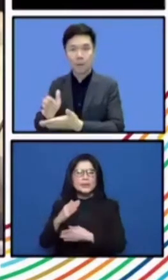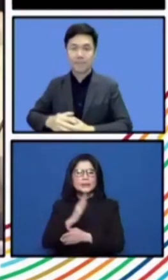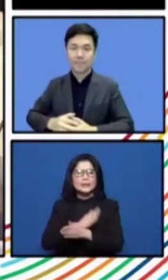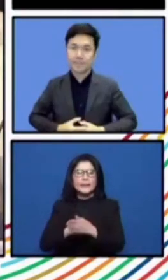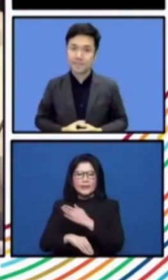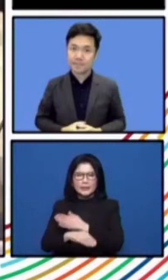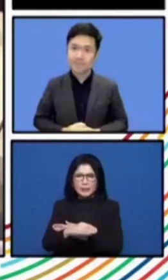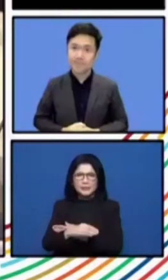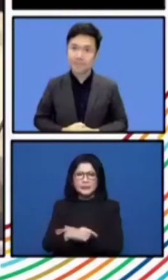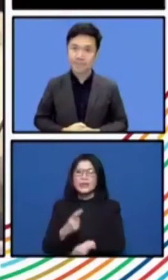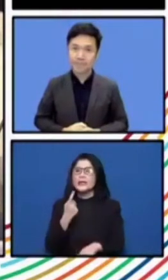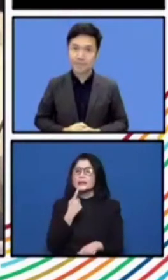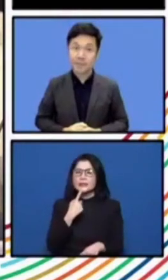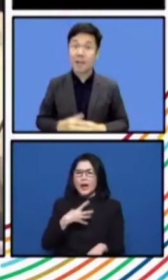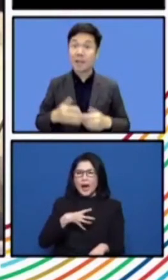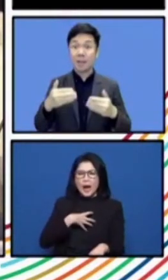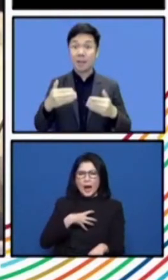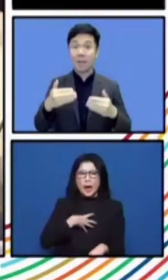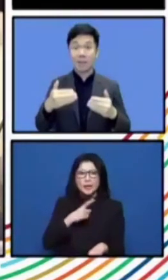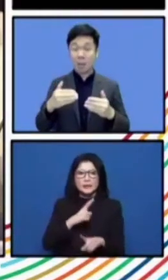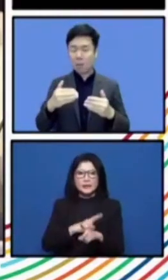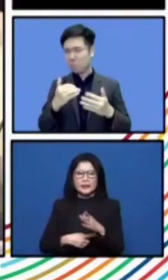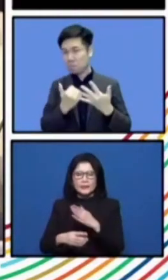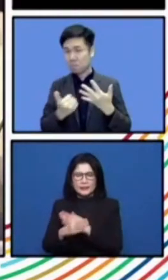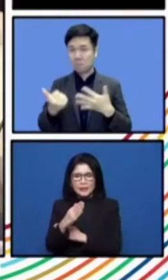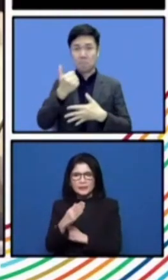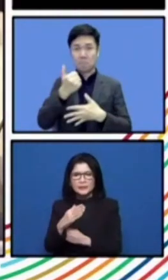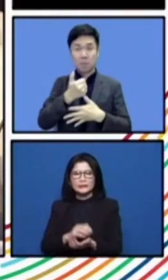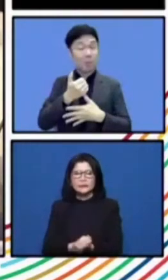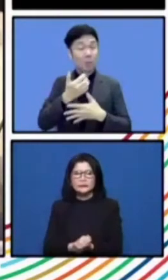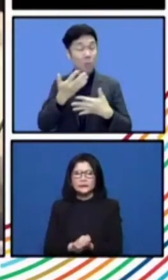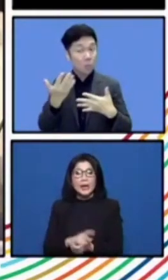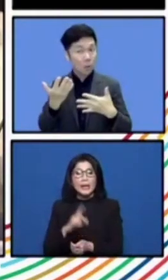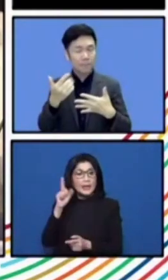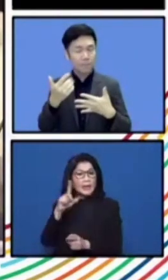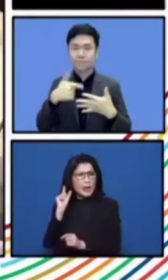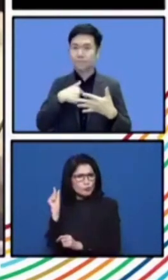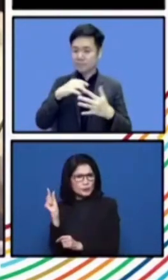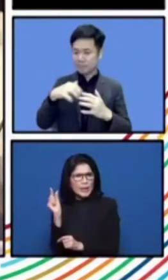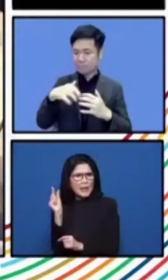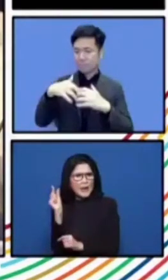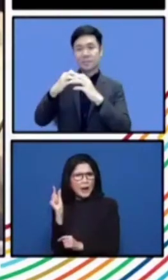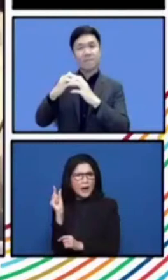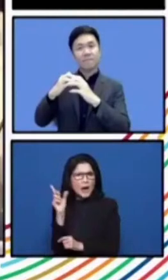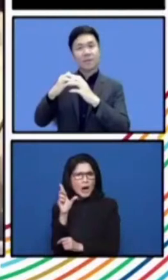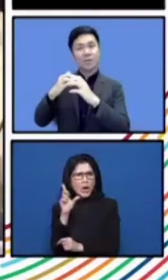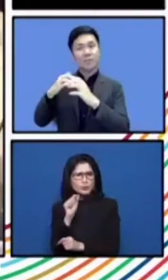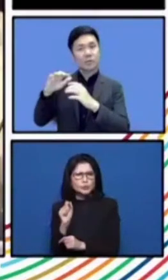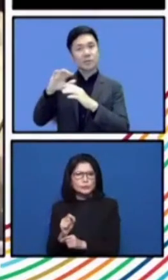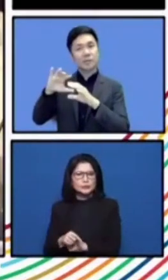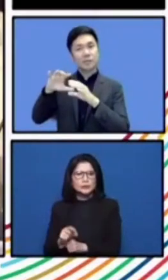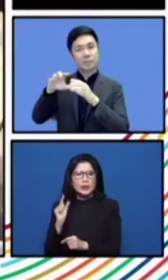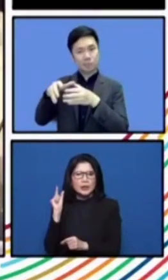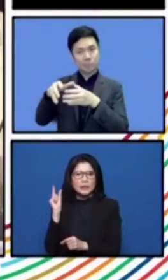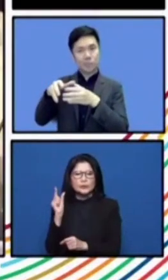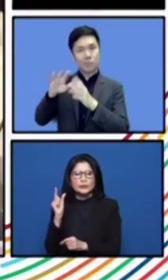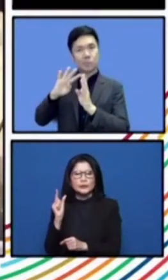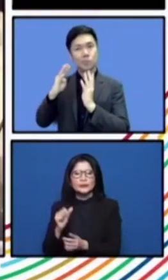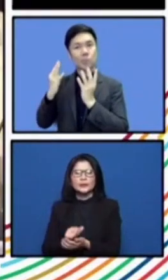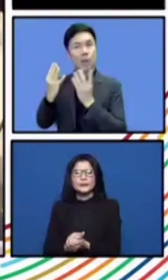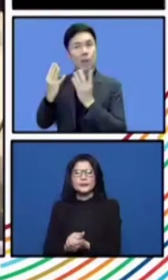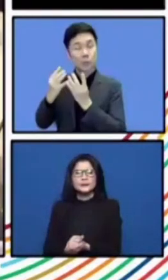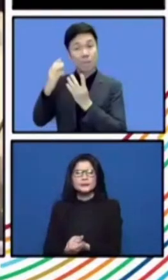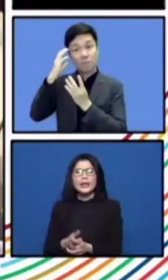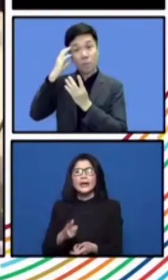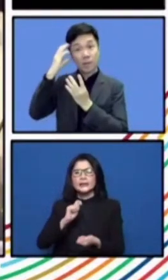horizon is the establishment of Our National Council for persons with disability to Monitor and report on